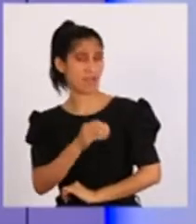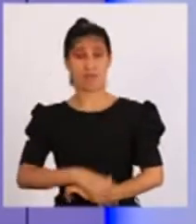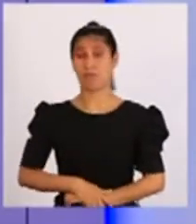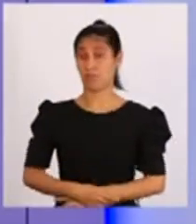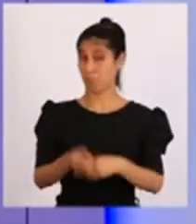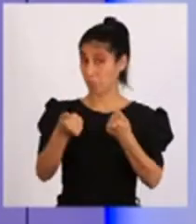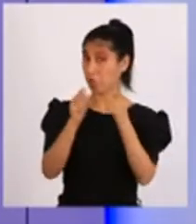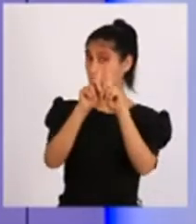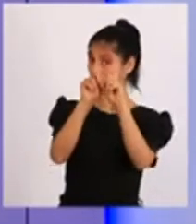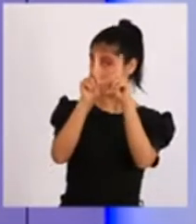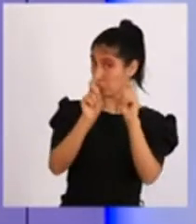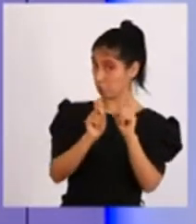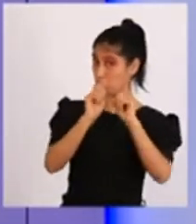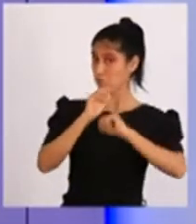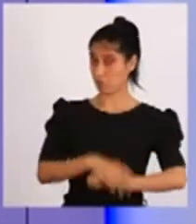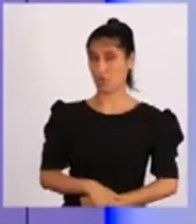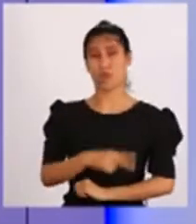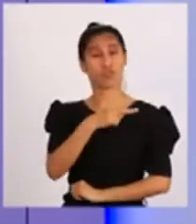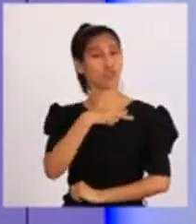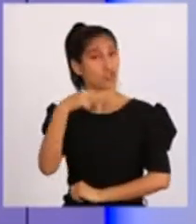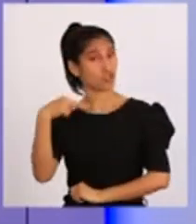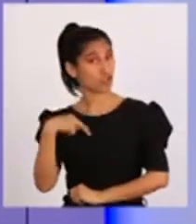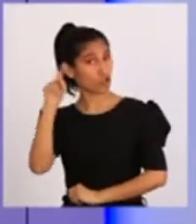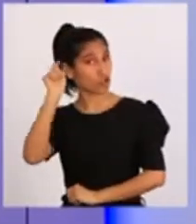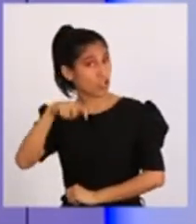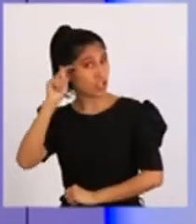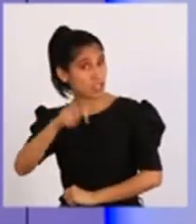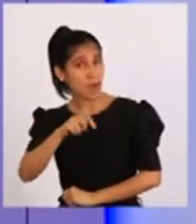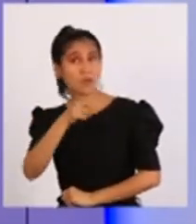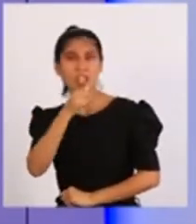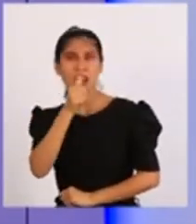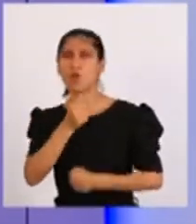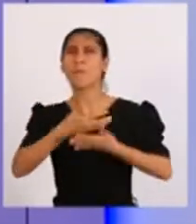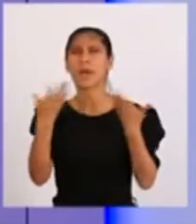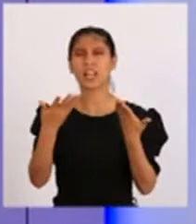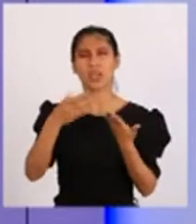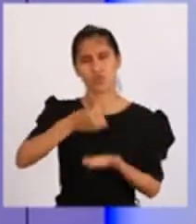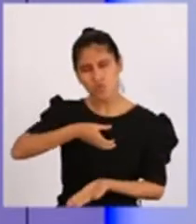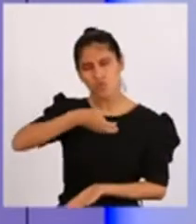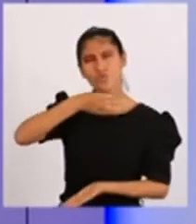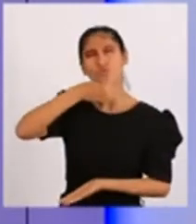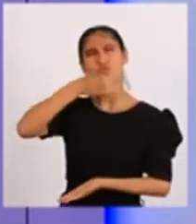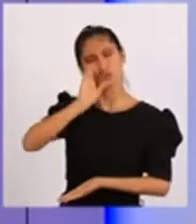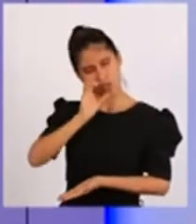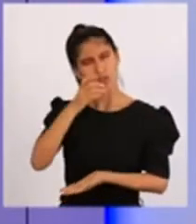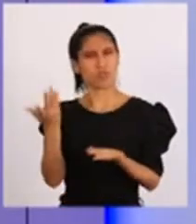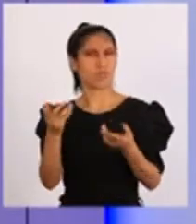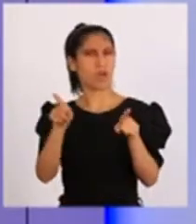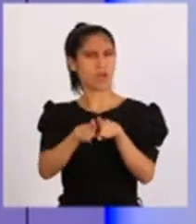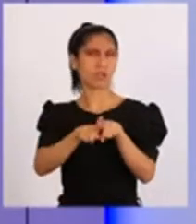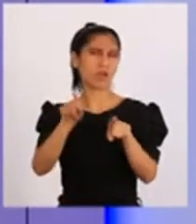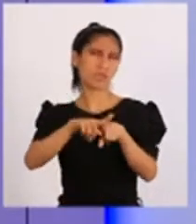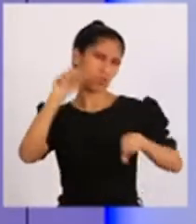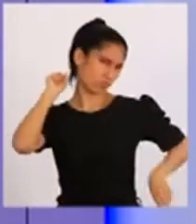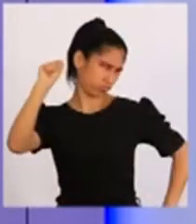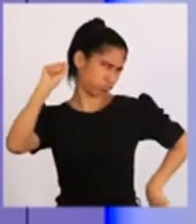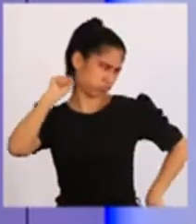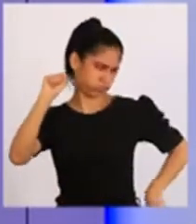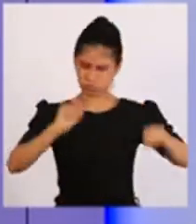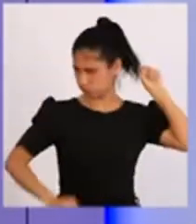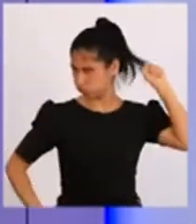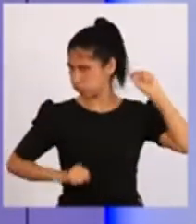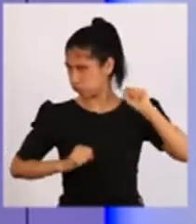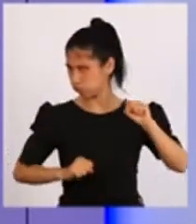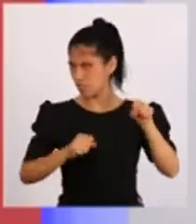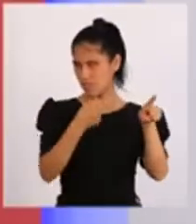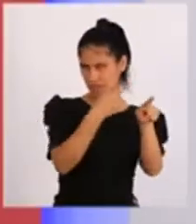good question. We need it to drink, water the plants, cook, take a shower, and to feed